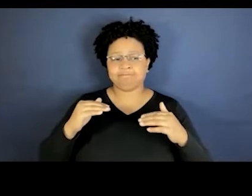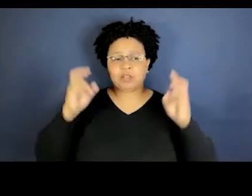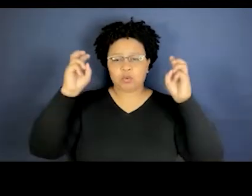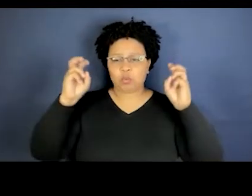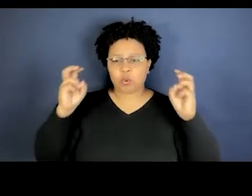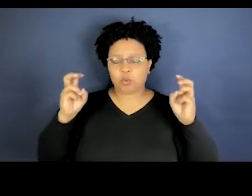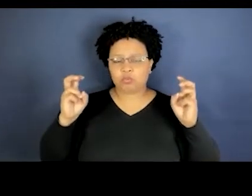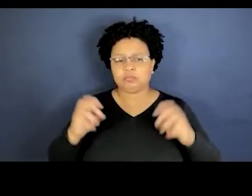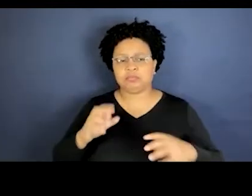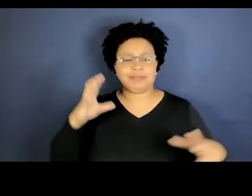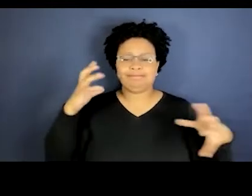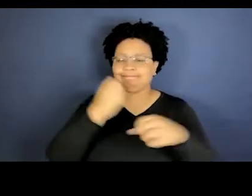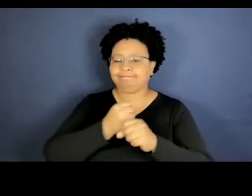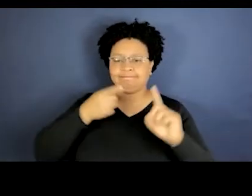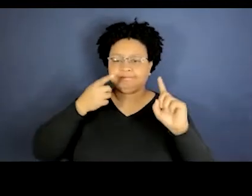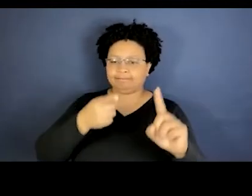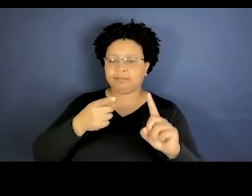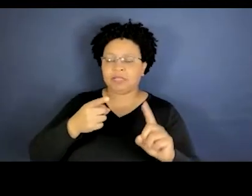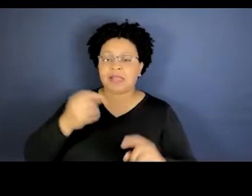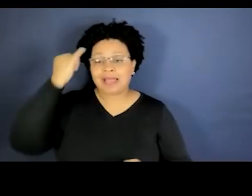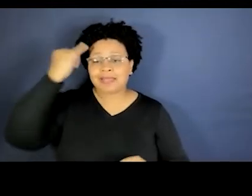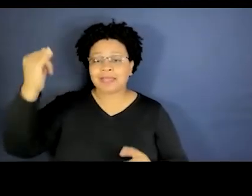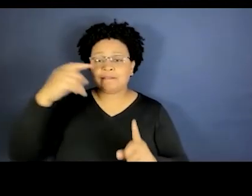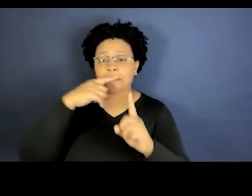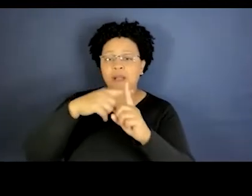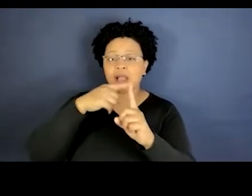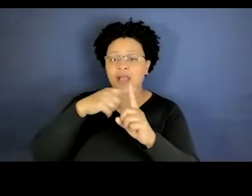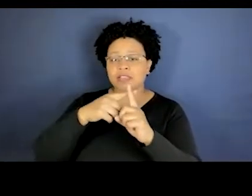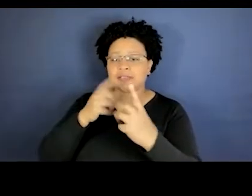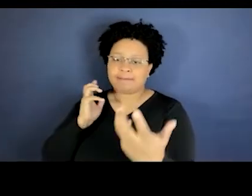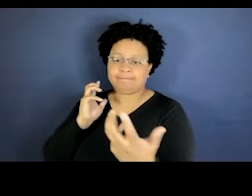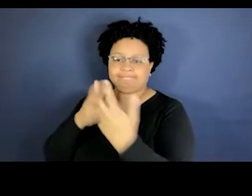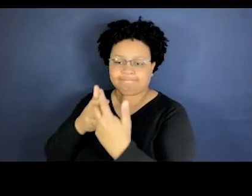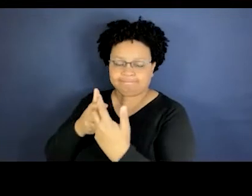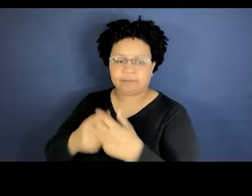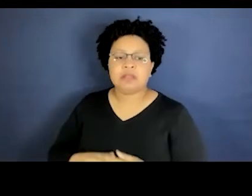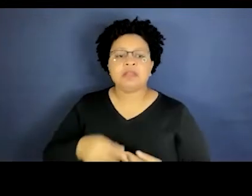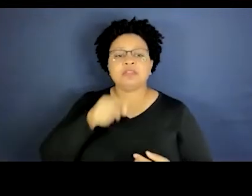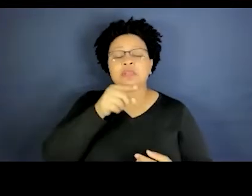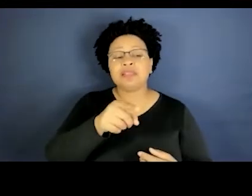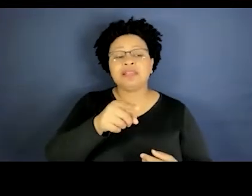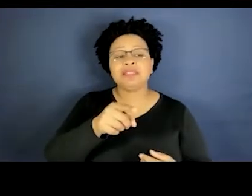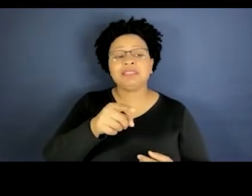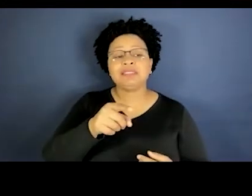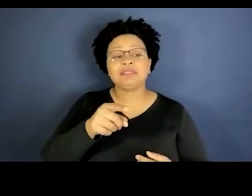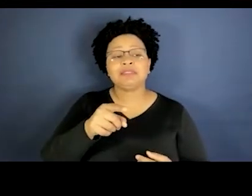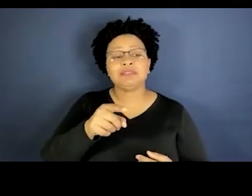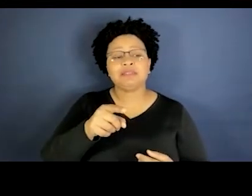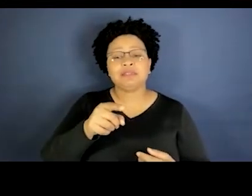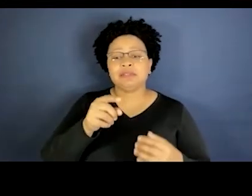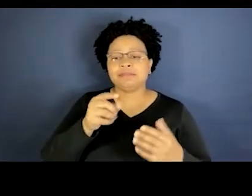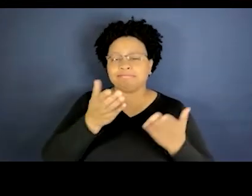give and just summarize this idea of positive adaptation, right? And in this particular artifact that was